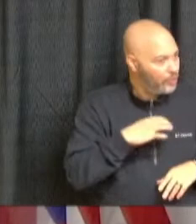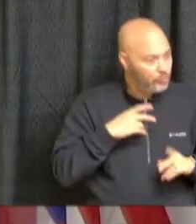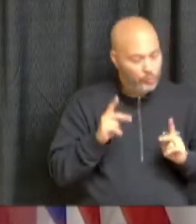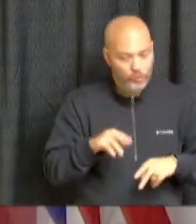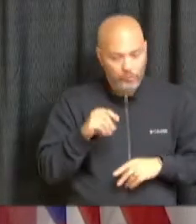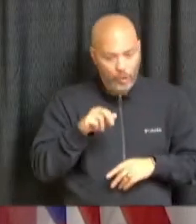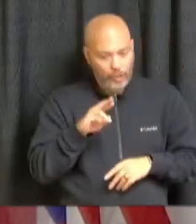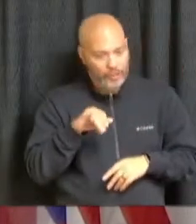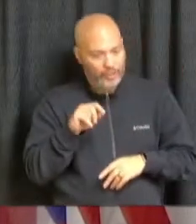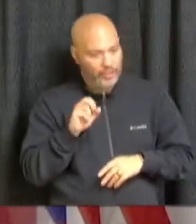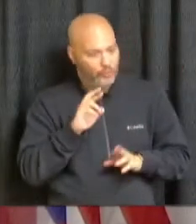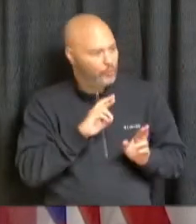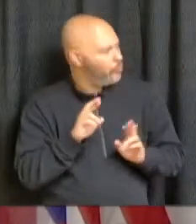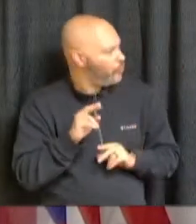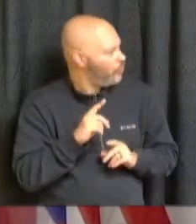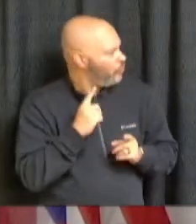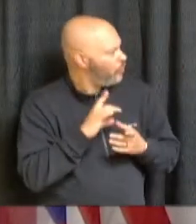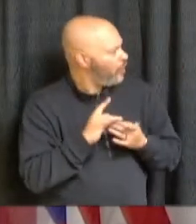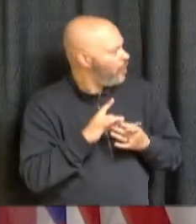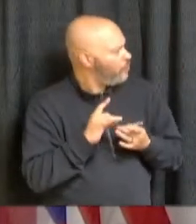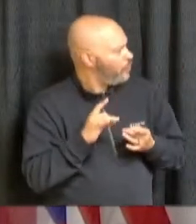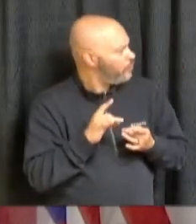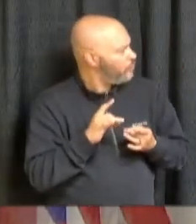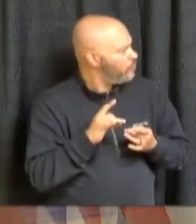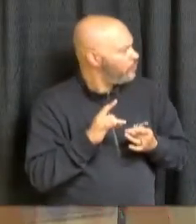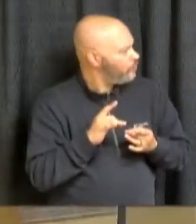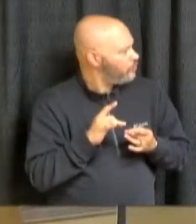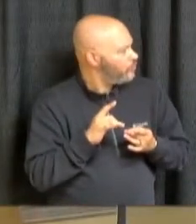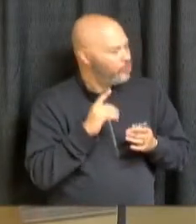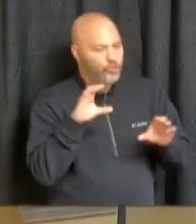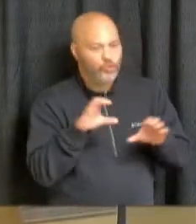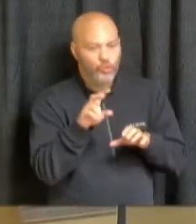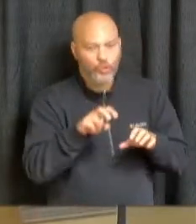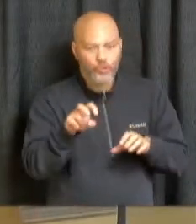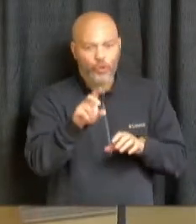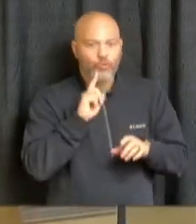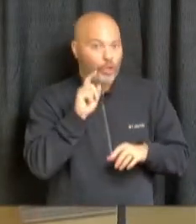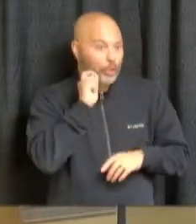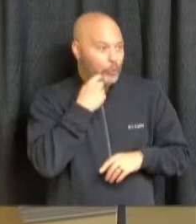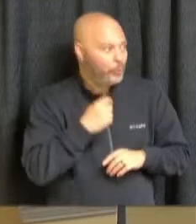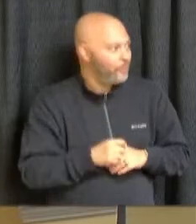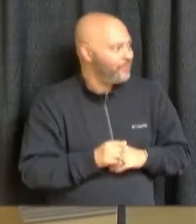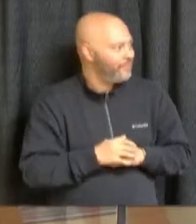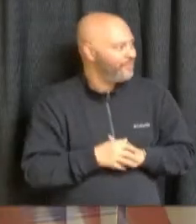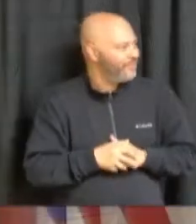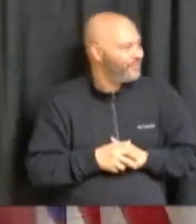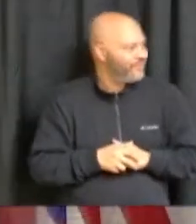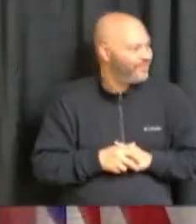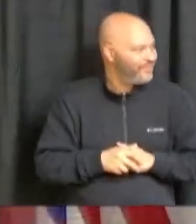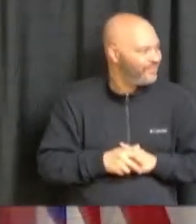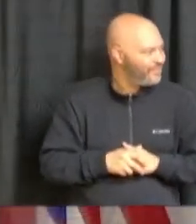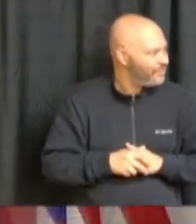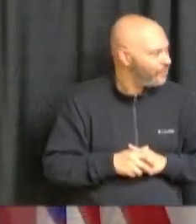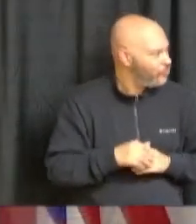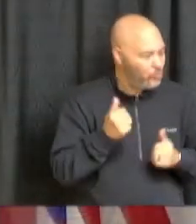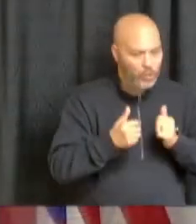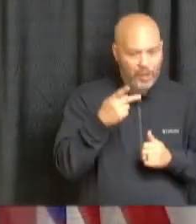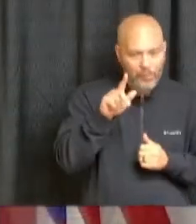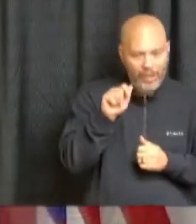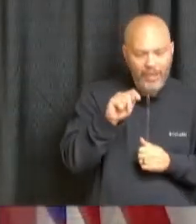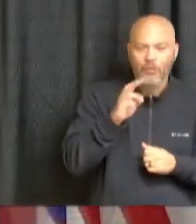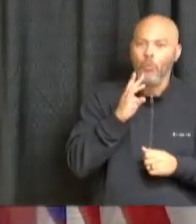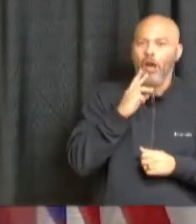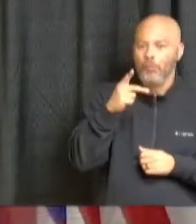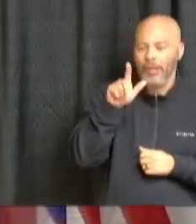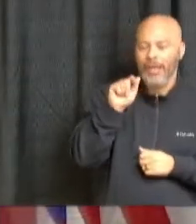you're recognized. Just a comment. Go do the tour at the plant. It's really cool. Oh, yeah. Thank you. Which plant? We got a bunch of The them.